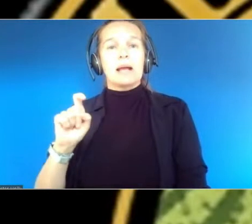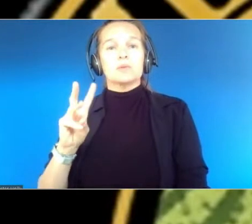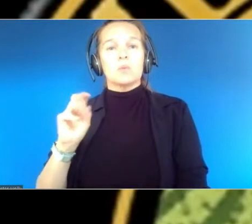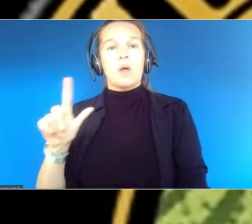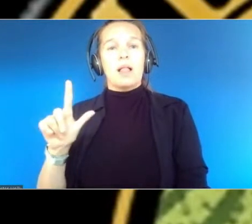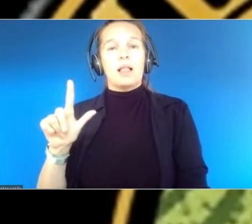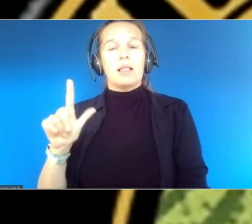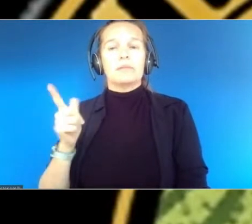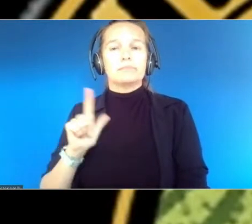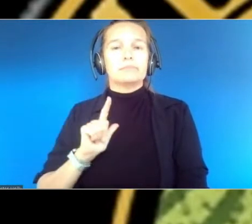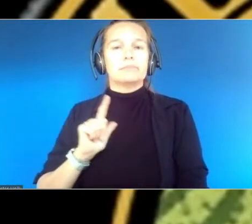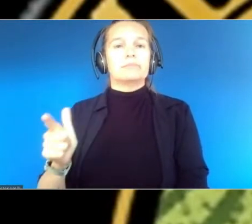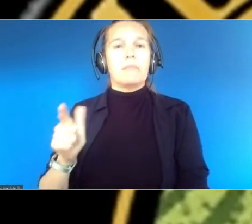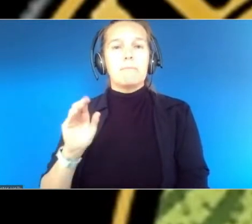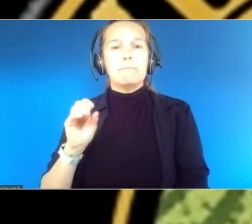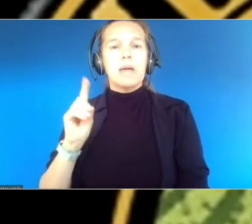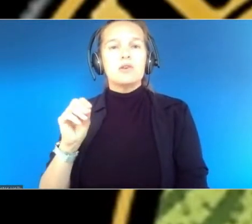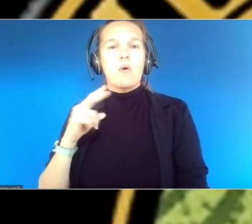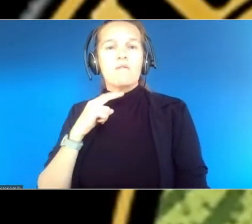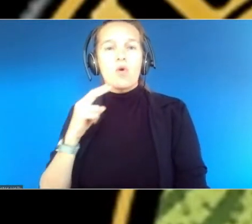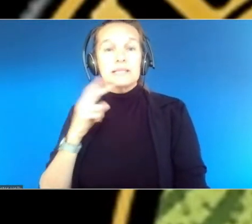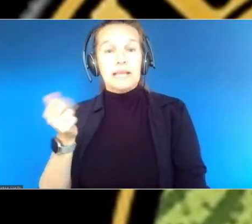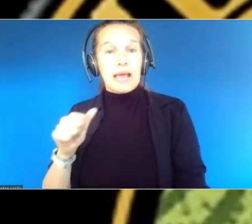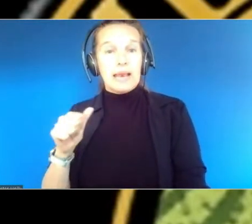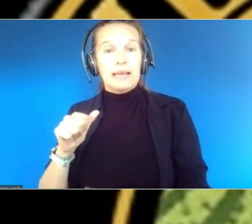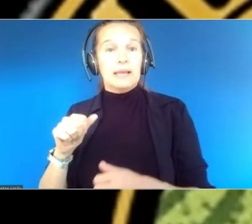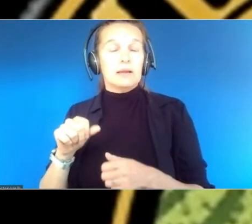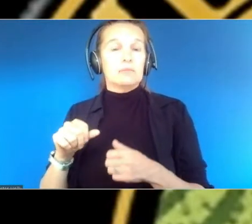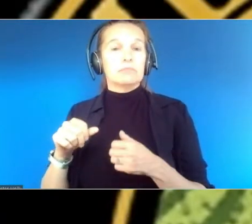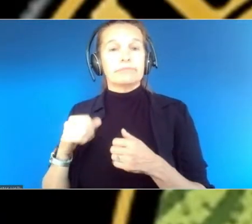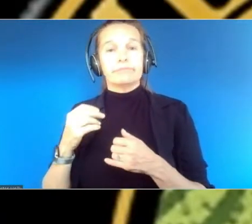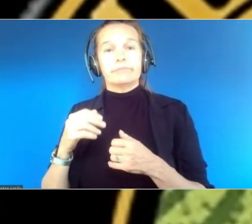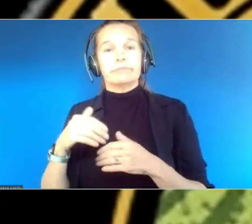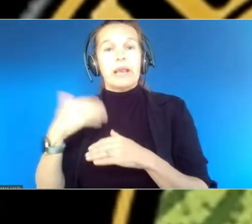you with Mendocino Voice. Do you have any follow-up questions?